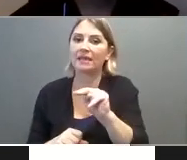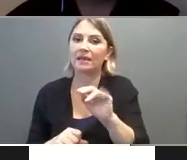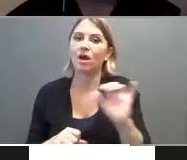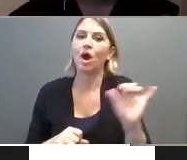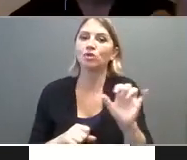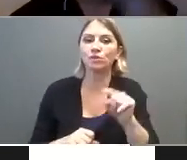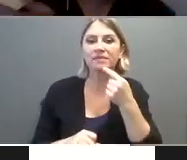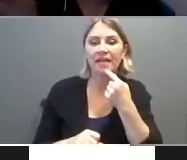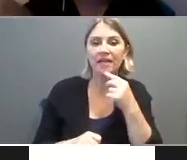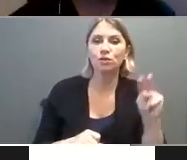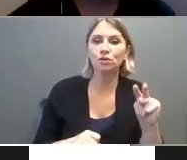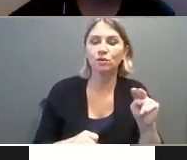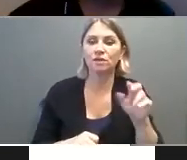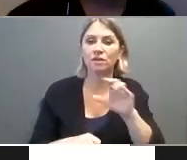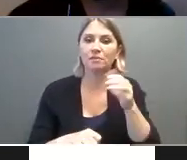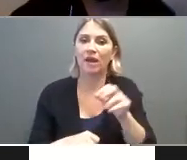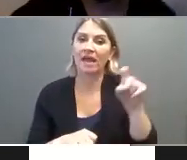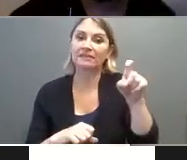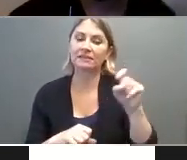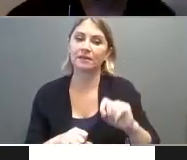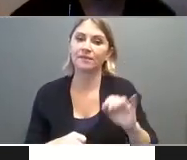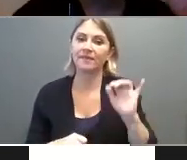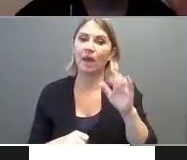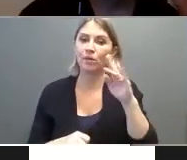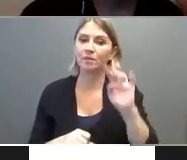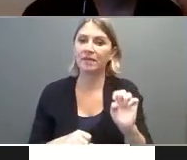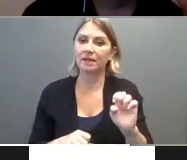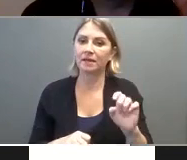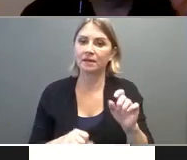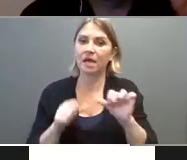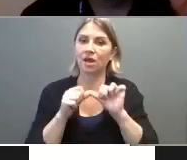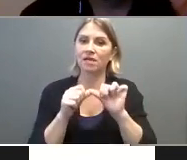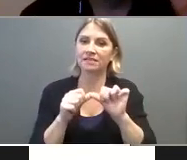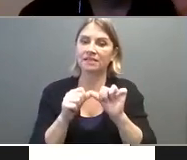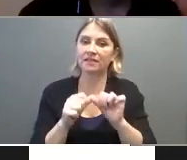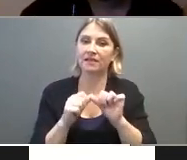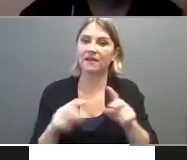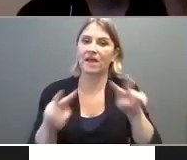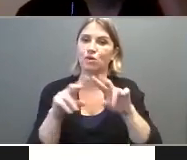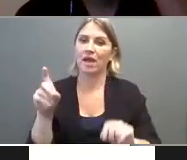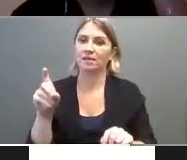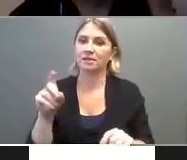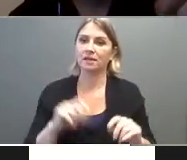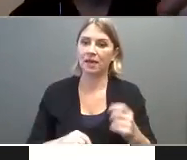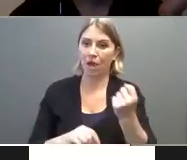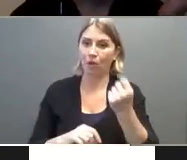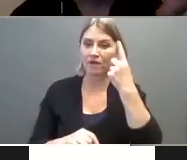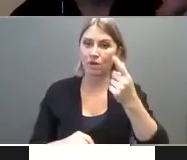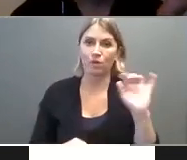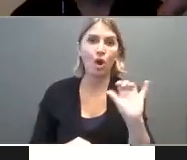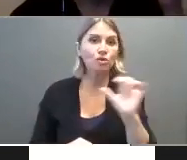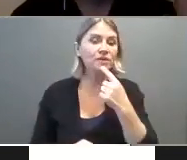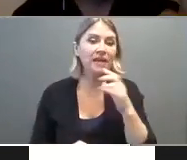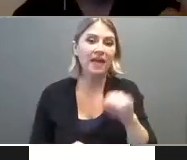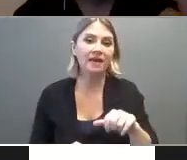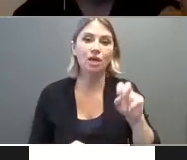x, right? Because log base 2n is going to be, we consider this value to be x. But we also said that 2 to the power